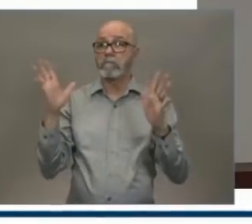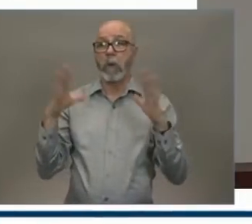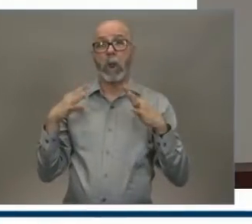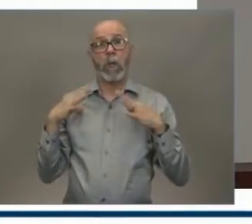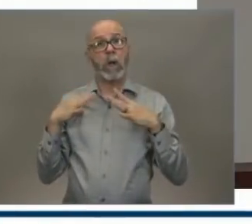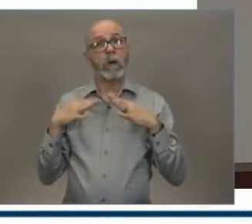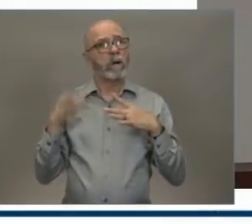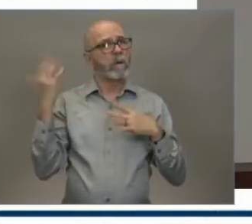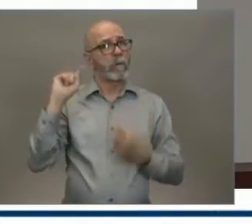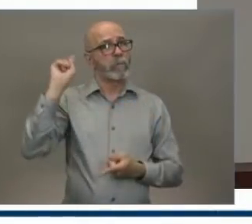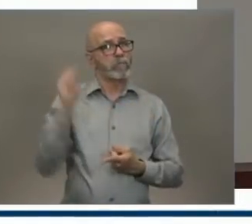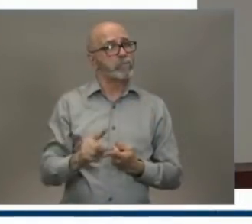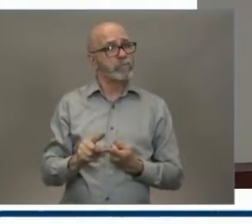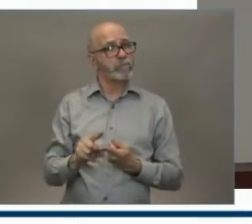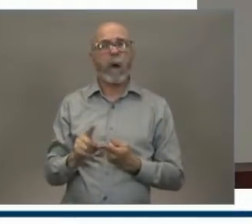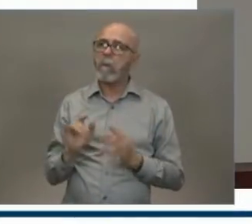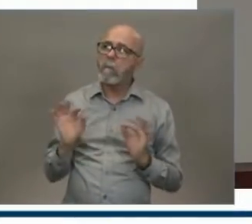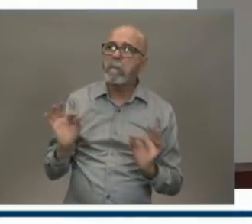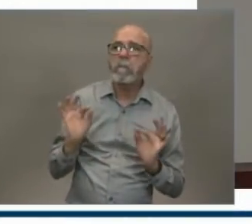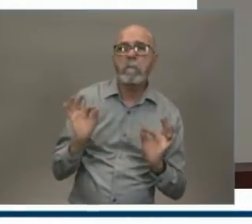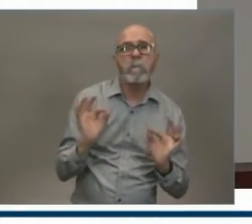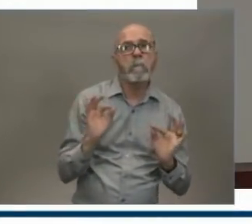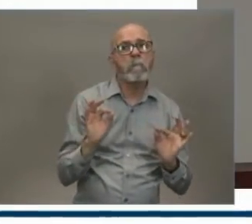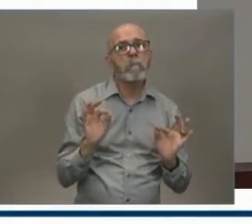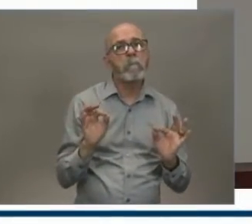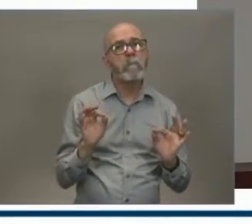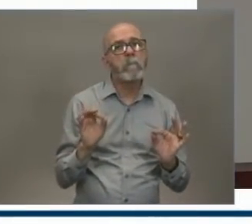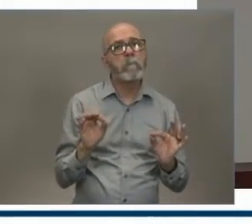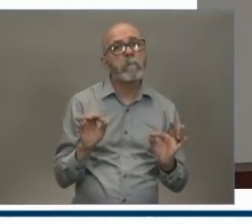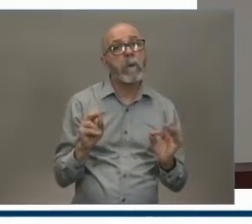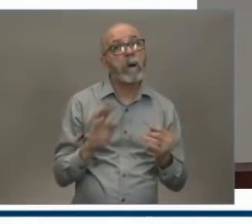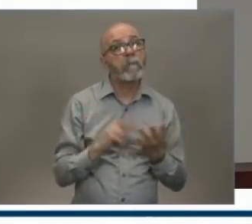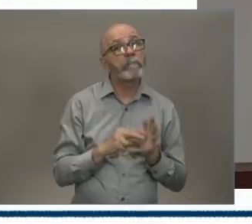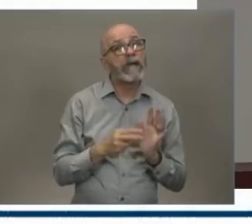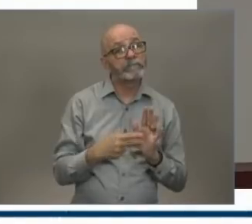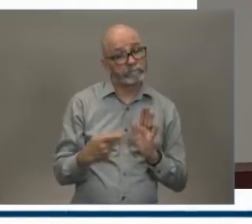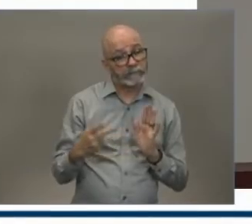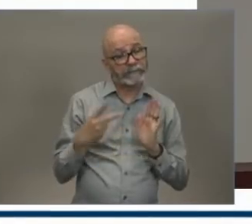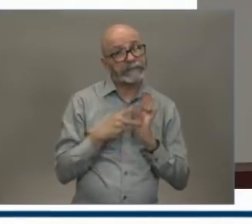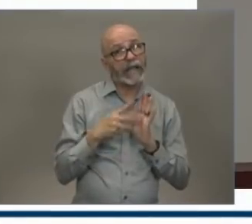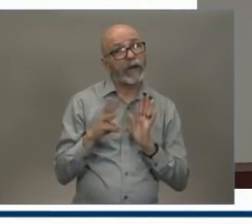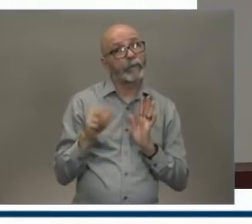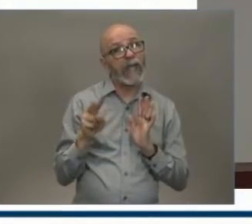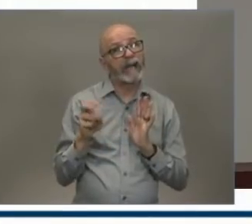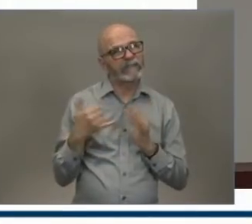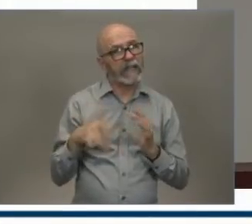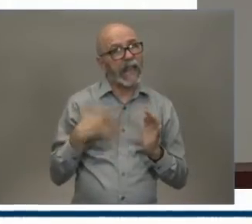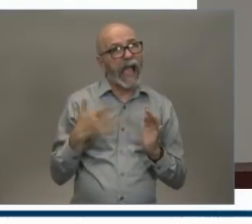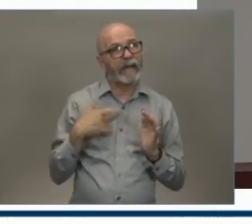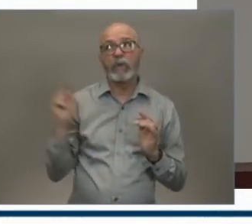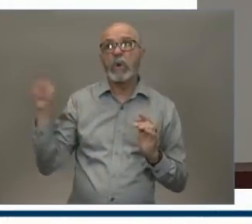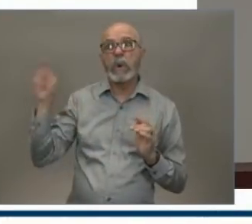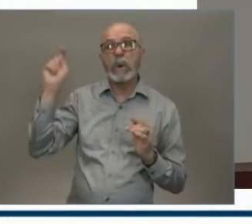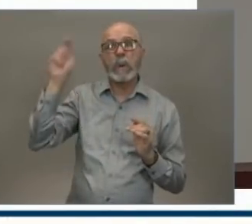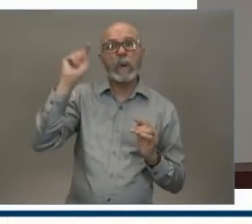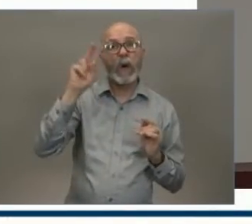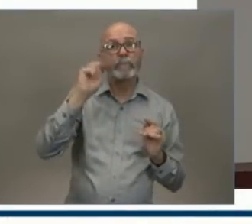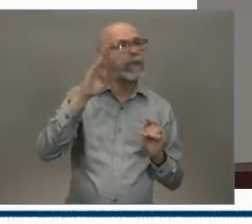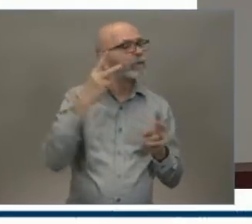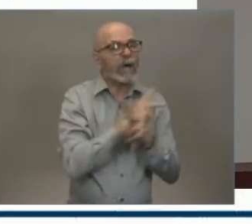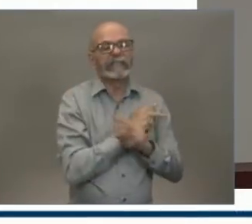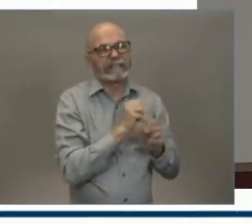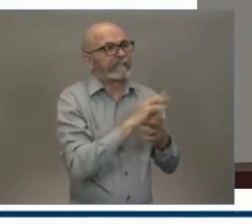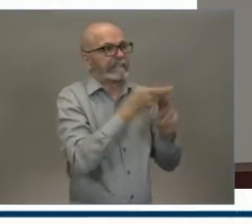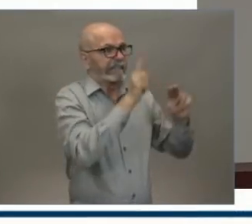severe second wave that is all around us, including our closest neighbor in New Brunswick. New Brunswick has shown how COVID